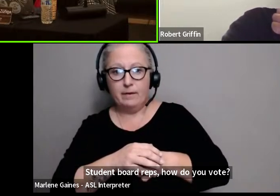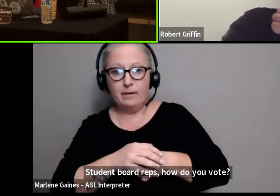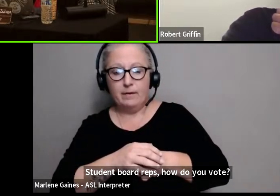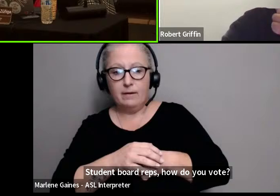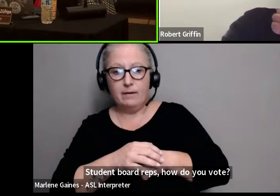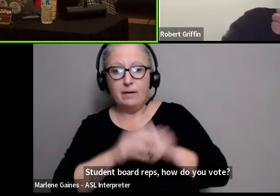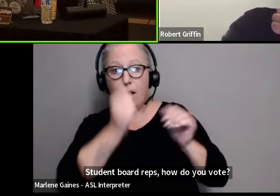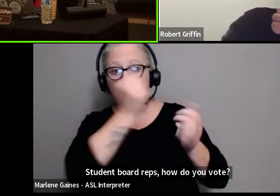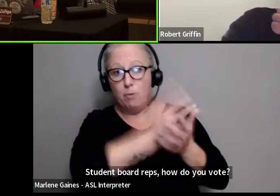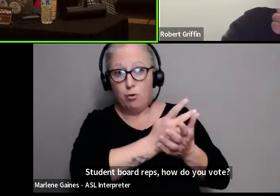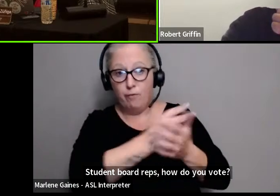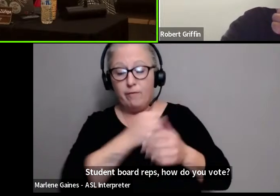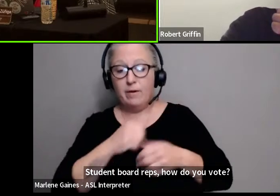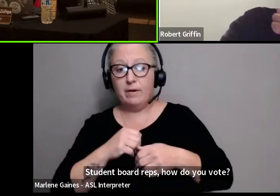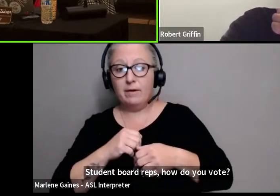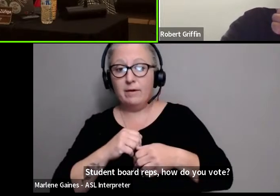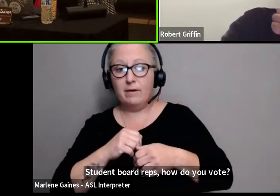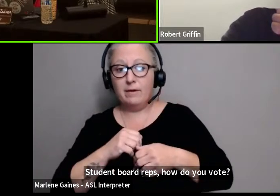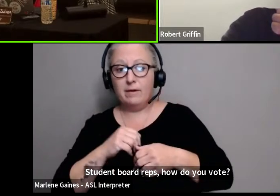Approved.